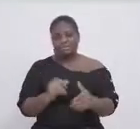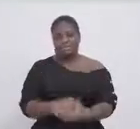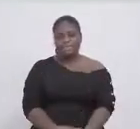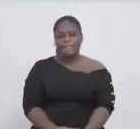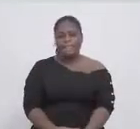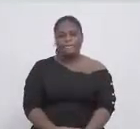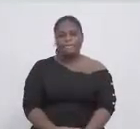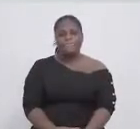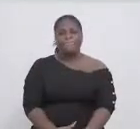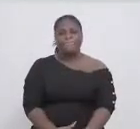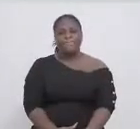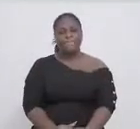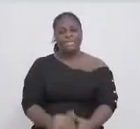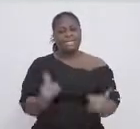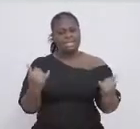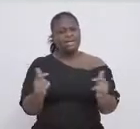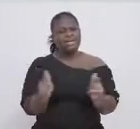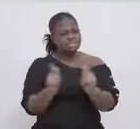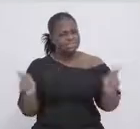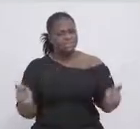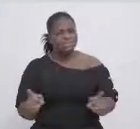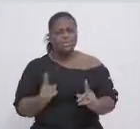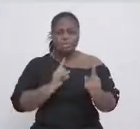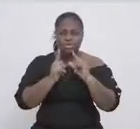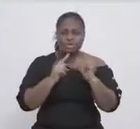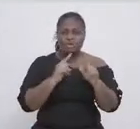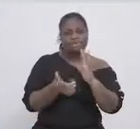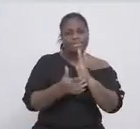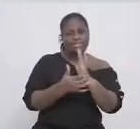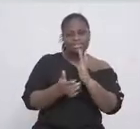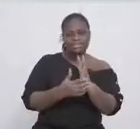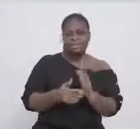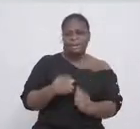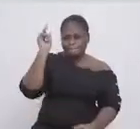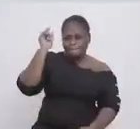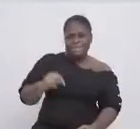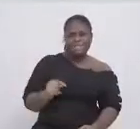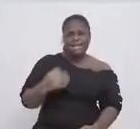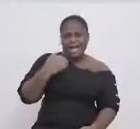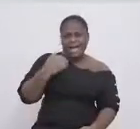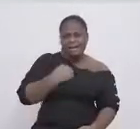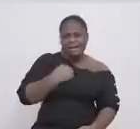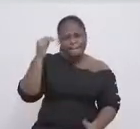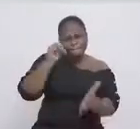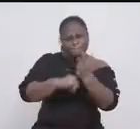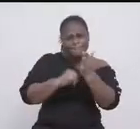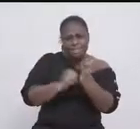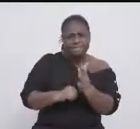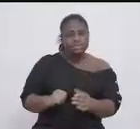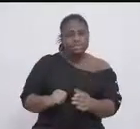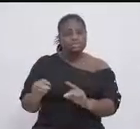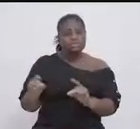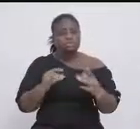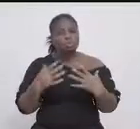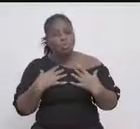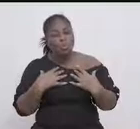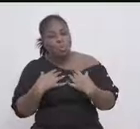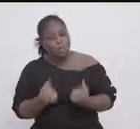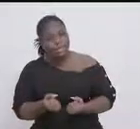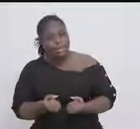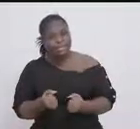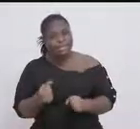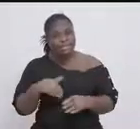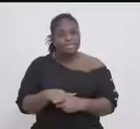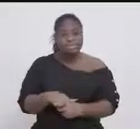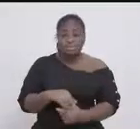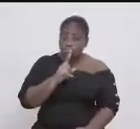Generally, when it comes to technology, it's almost like you have to be some mathematical wizard to do well in there.